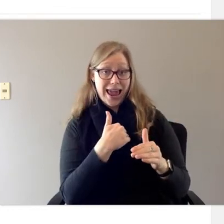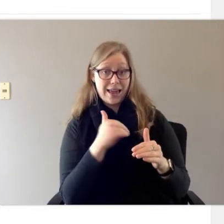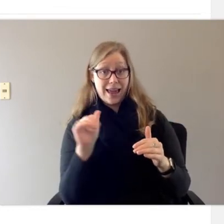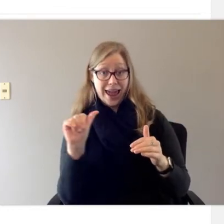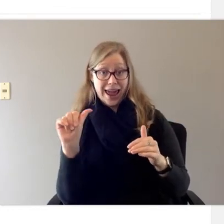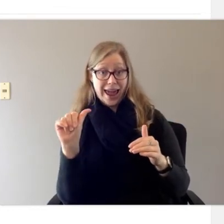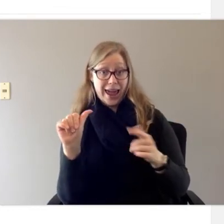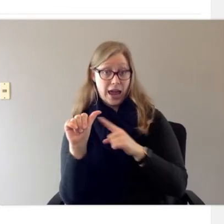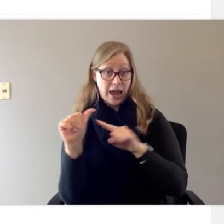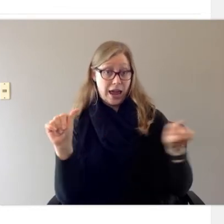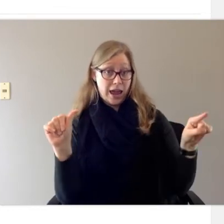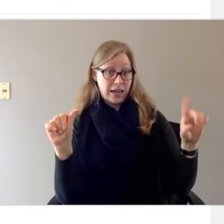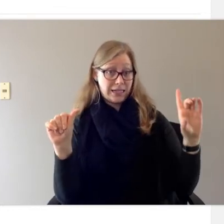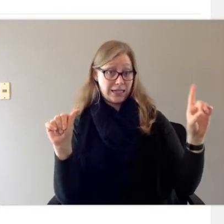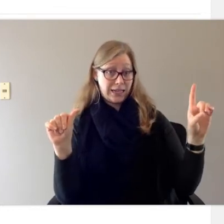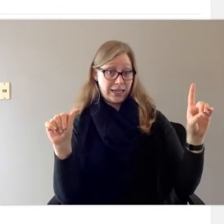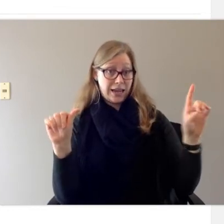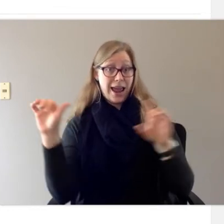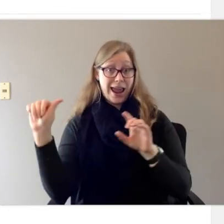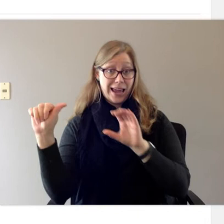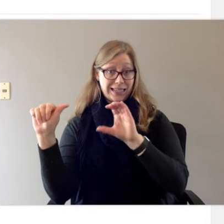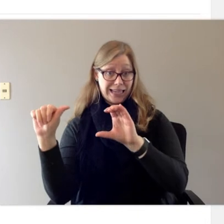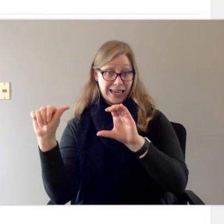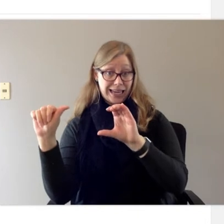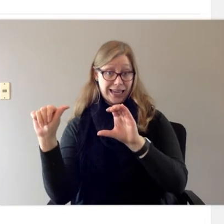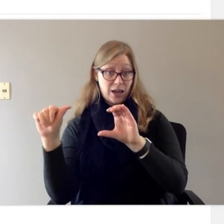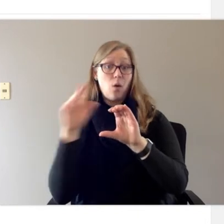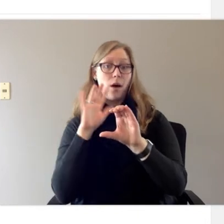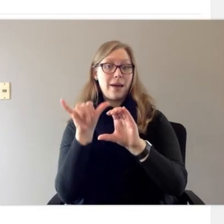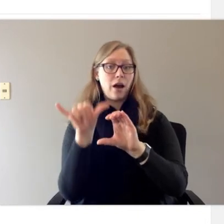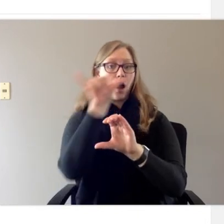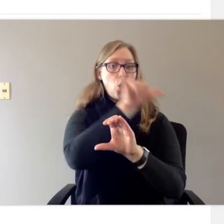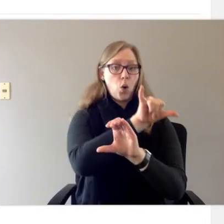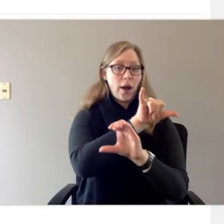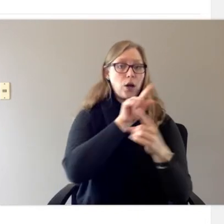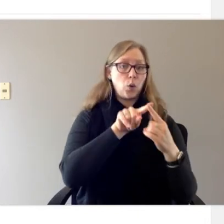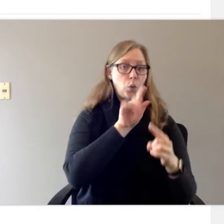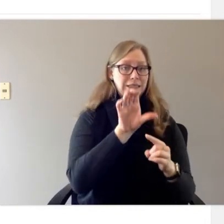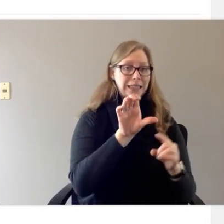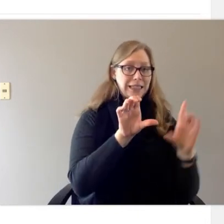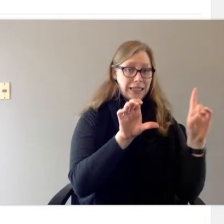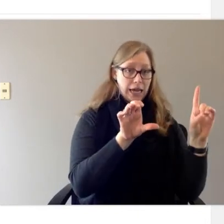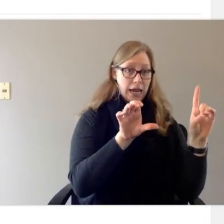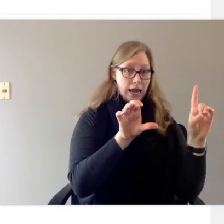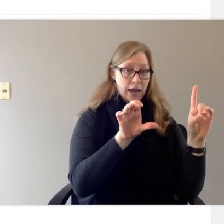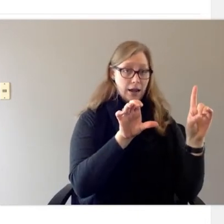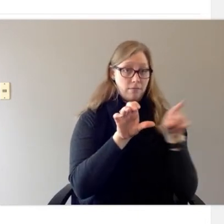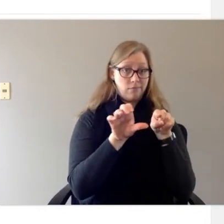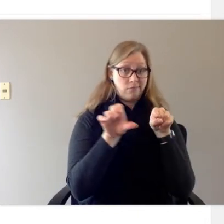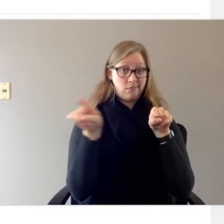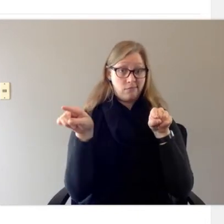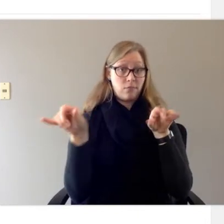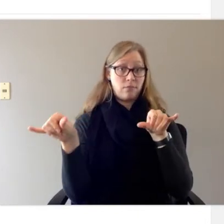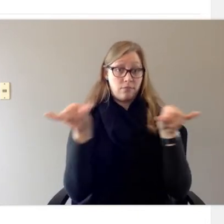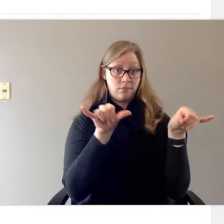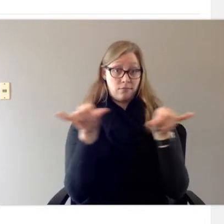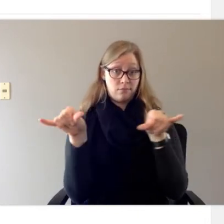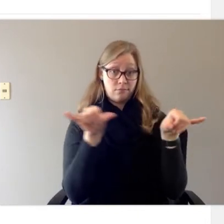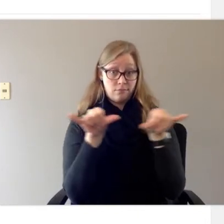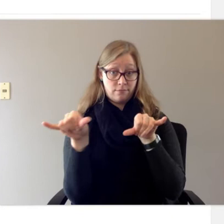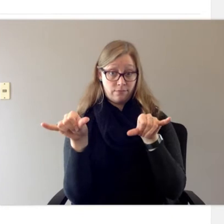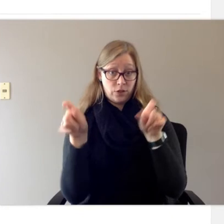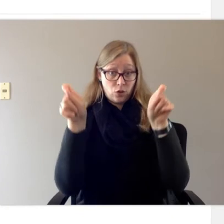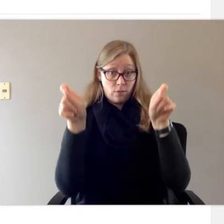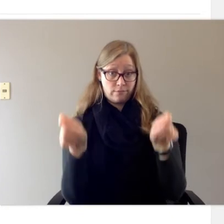that AC is going to be the same or congruent to CD. And so I'm going to mark that as